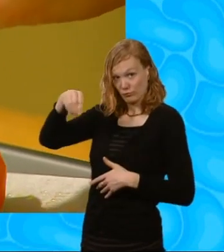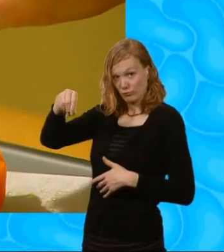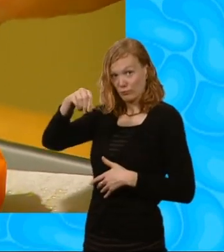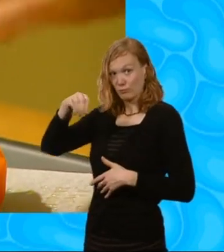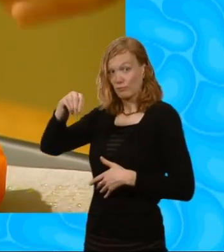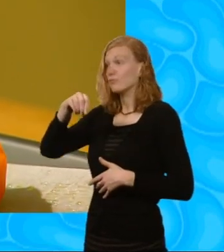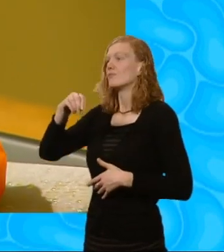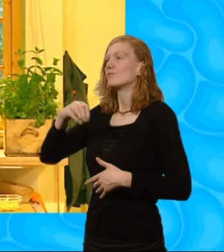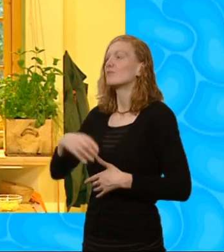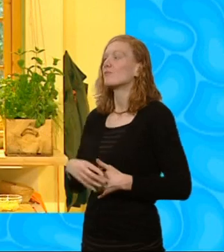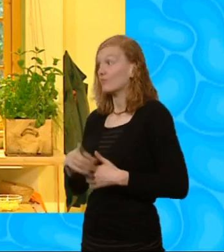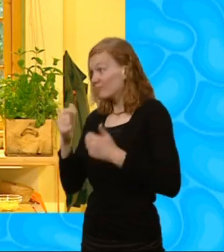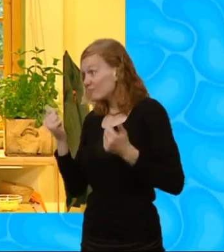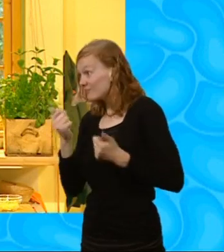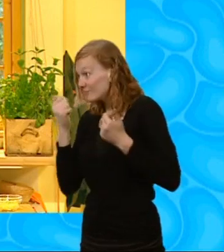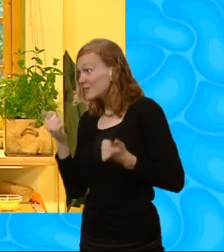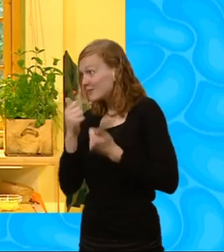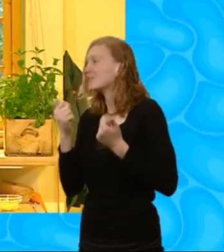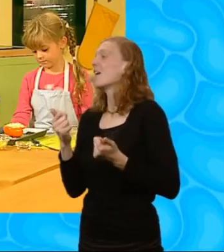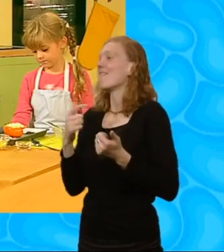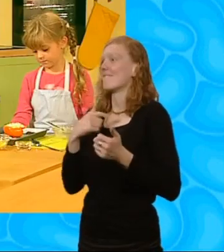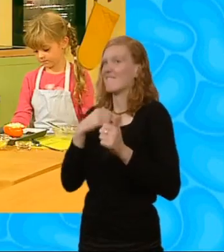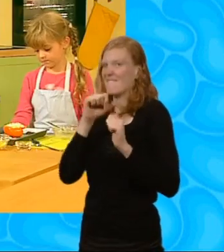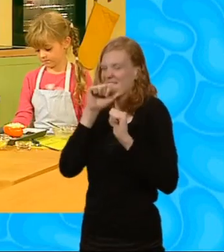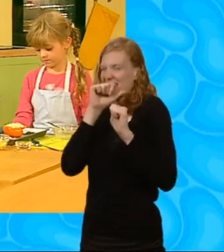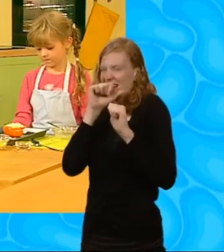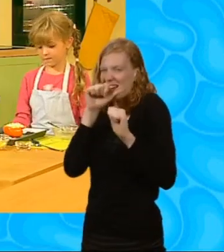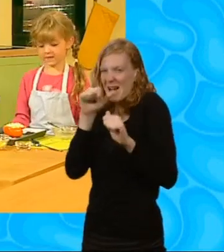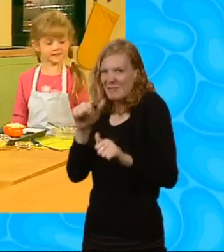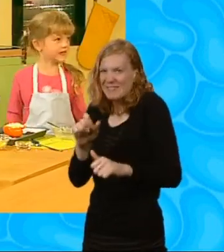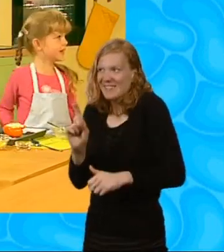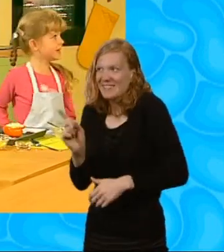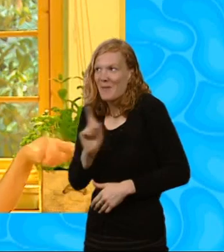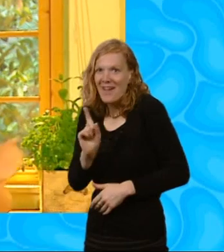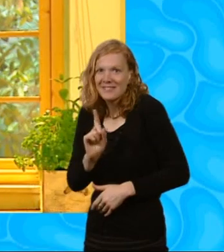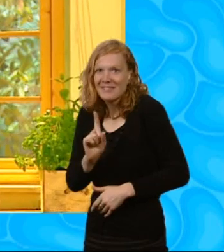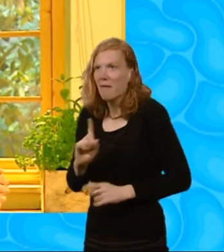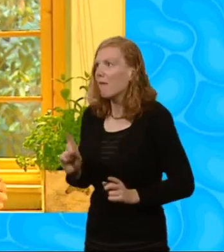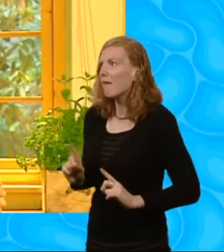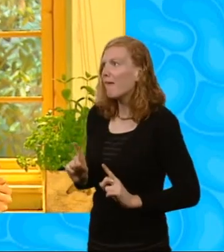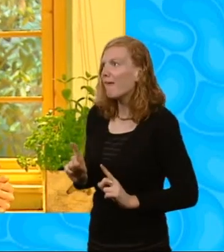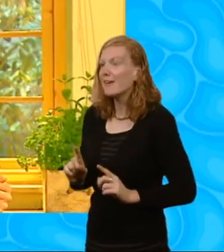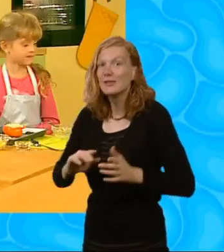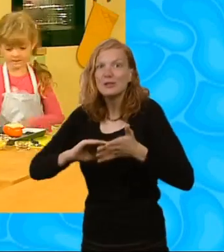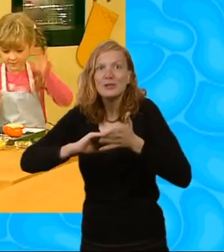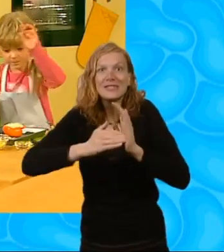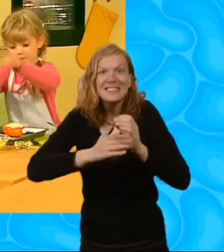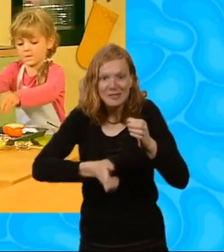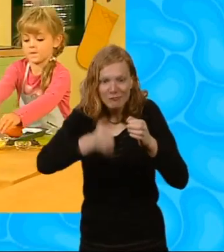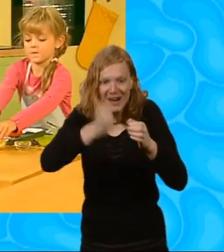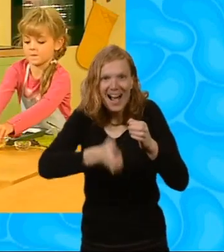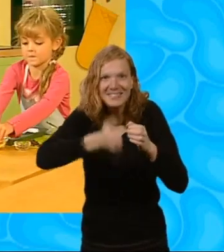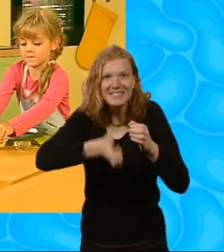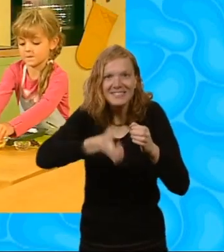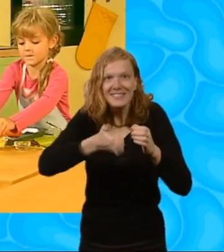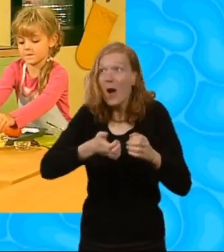very last bit of our cheesy chicken, and it's my favourite part. Do you know what it is? Cheese! Some grated cheese. And you